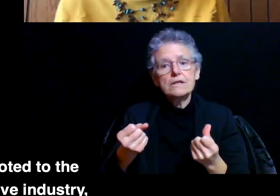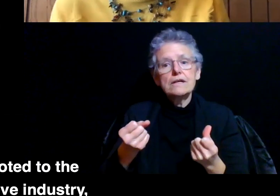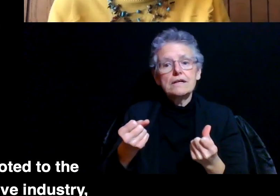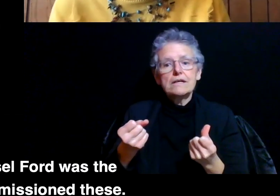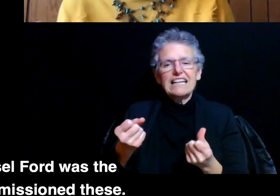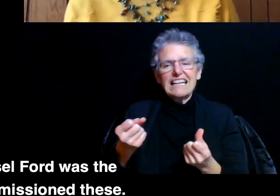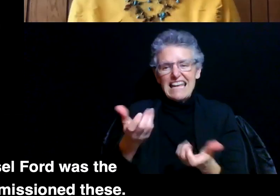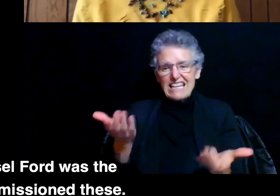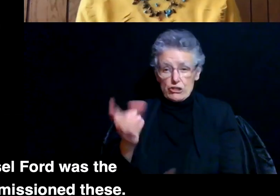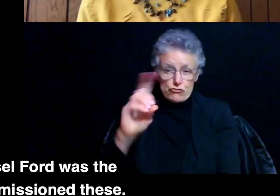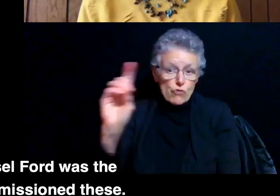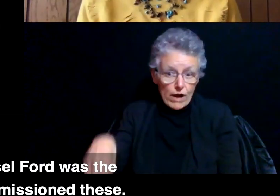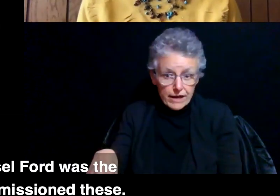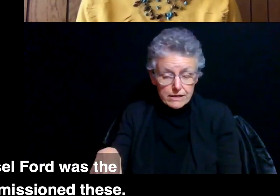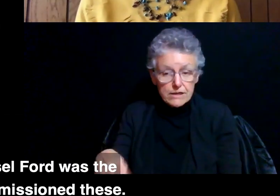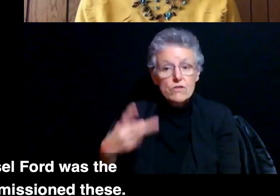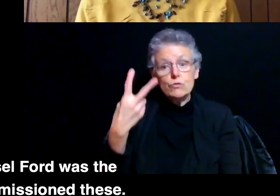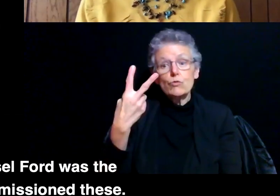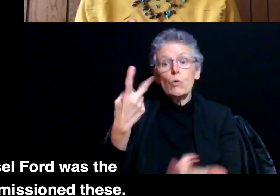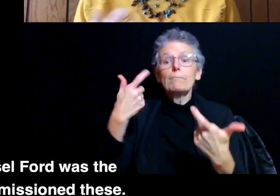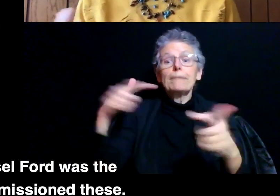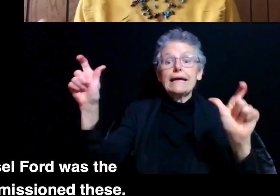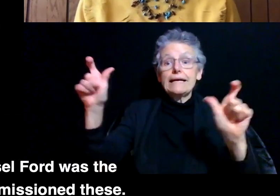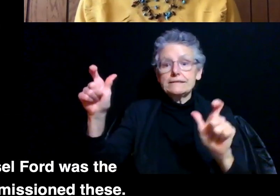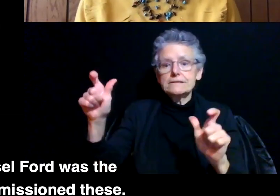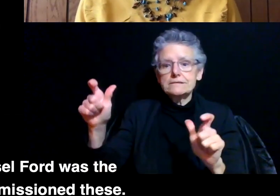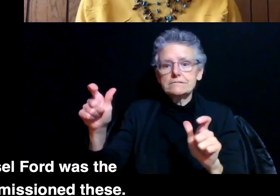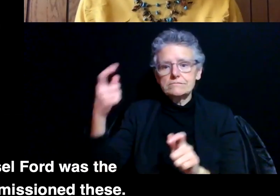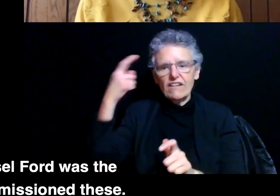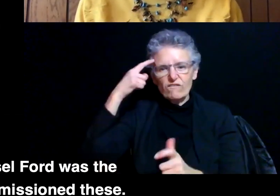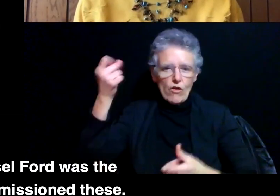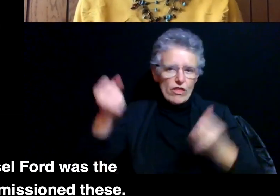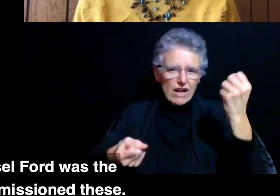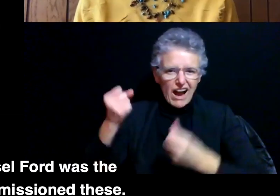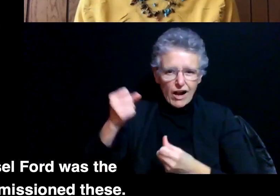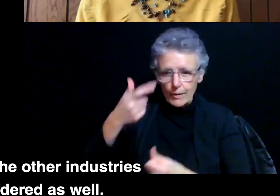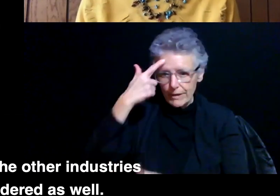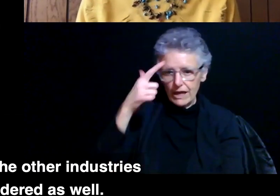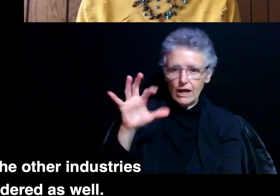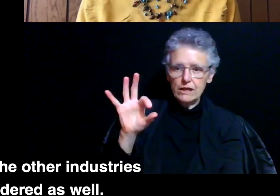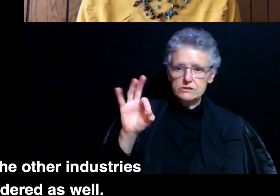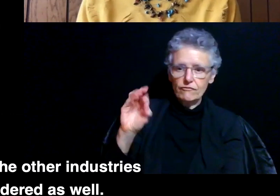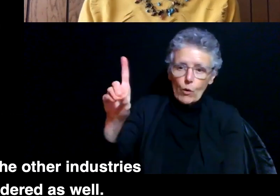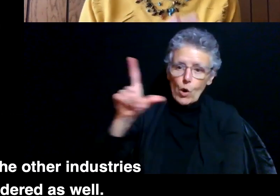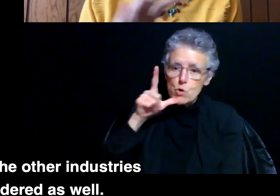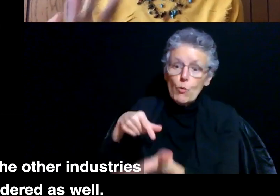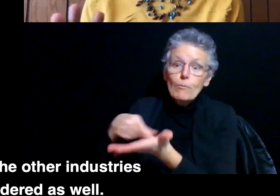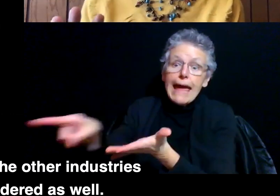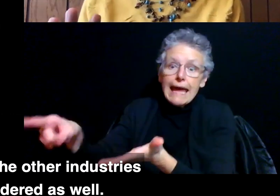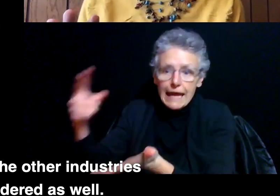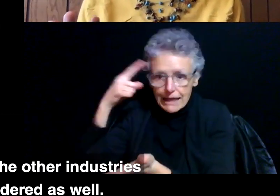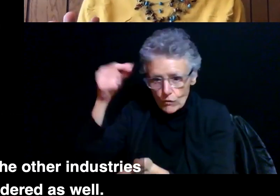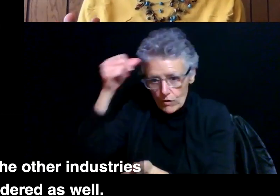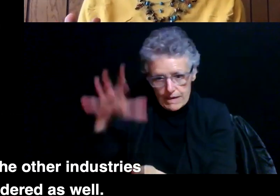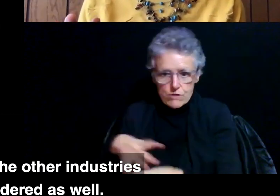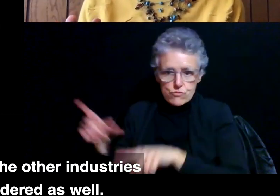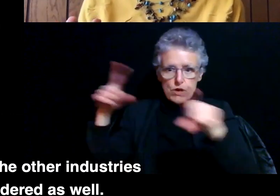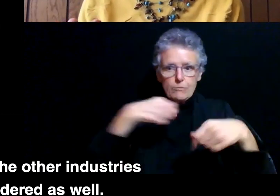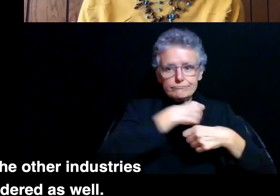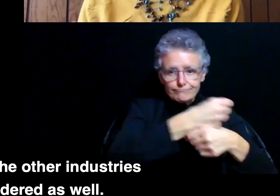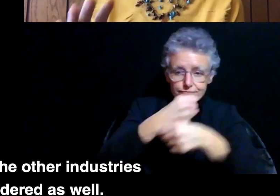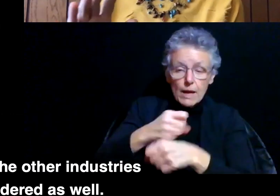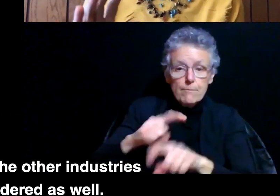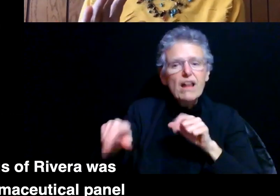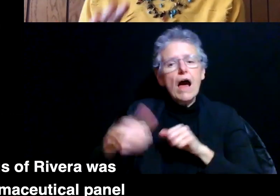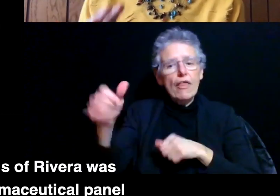automotive industry because Edsel Ford, was the one who commissioned these. But, the other industries were considered